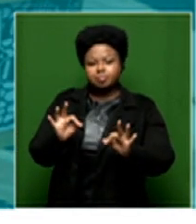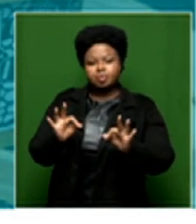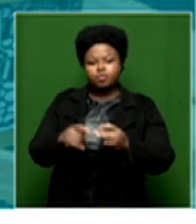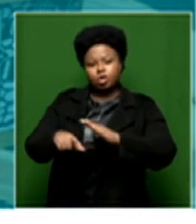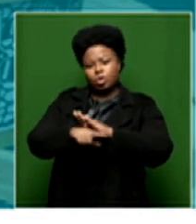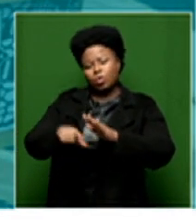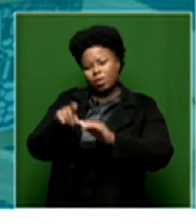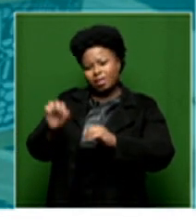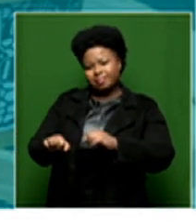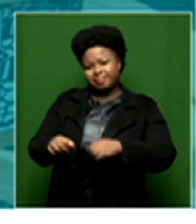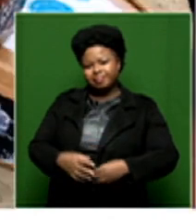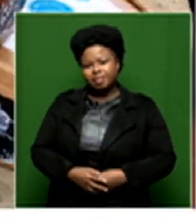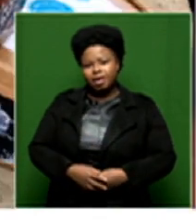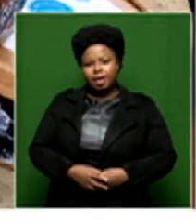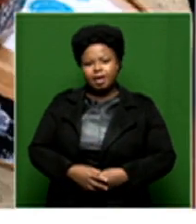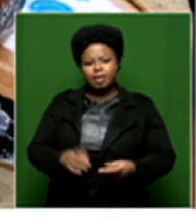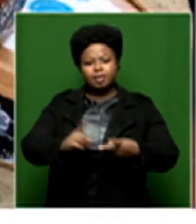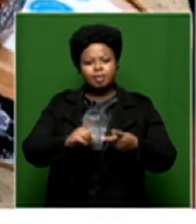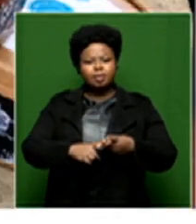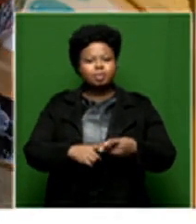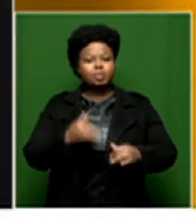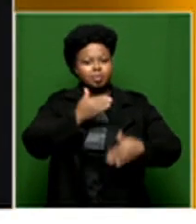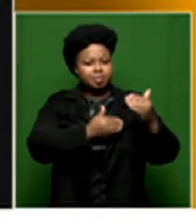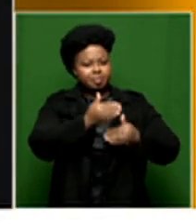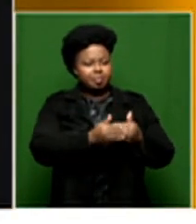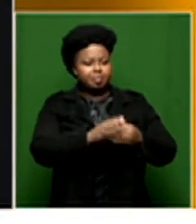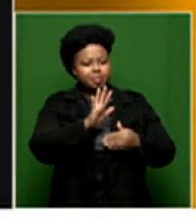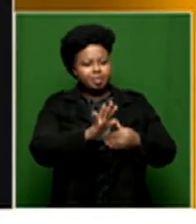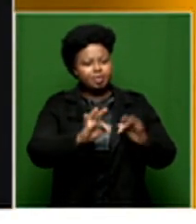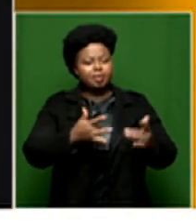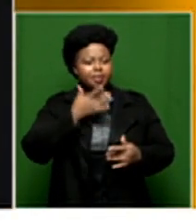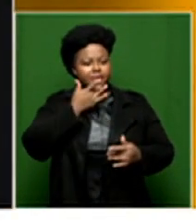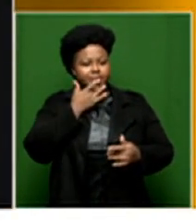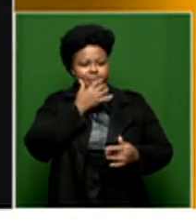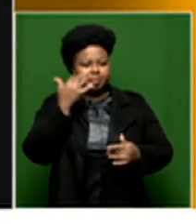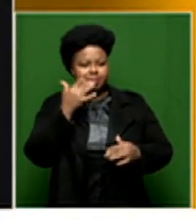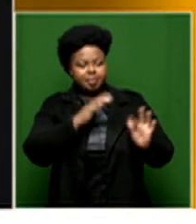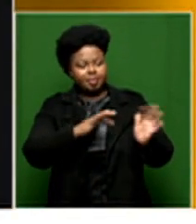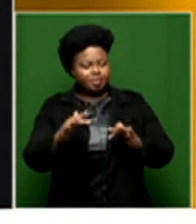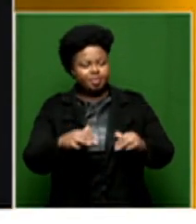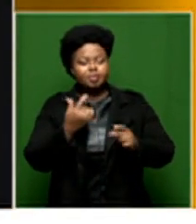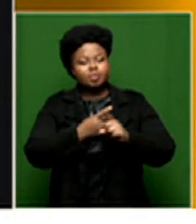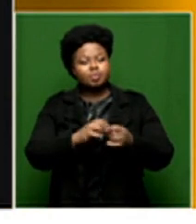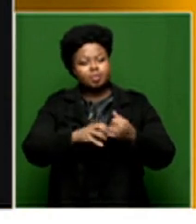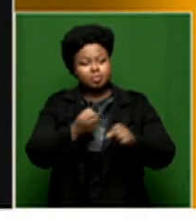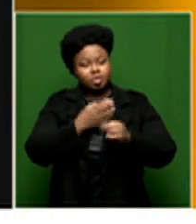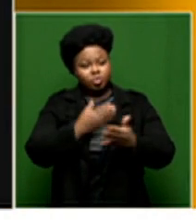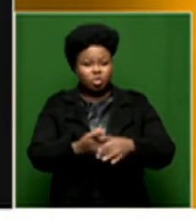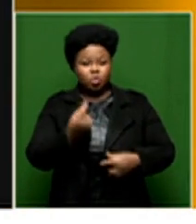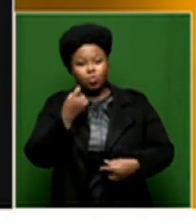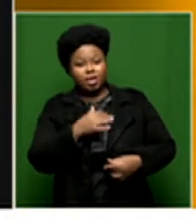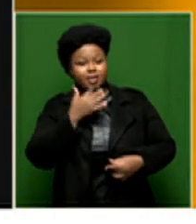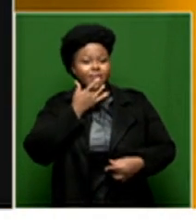it local. So what's the creative process in terms of getting all the flavors together, in terms of coming up with one flavor